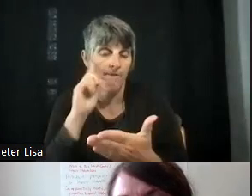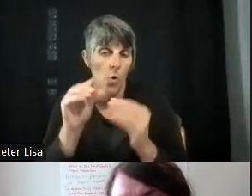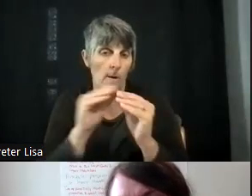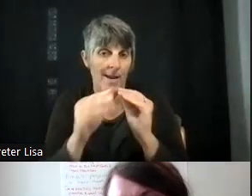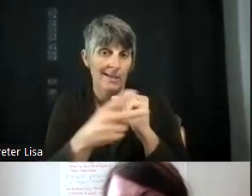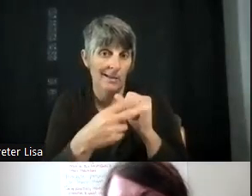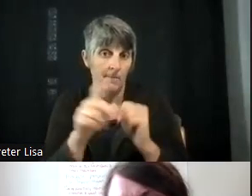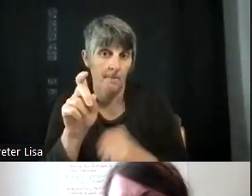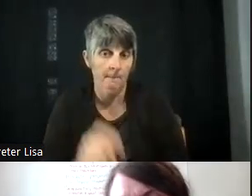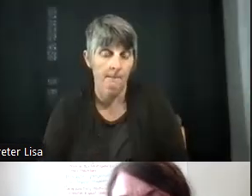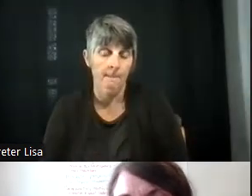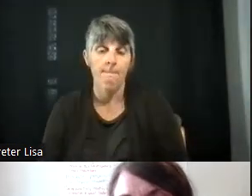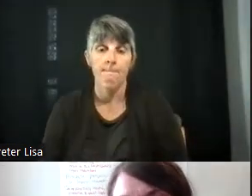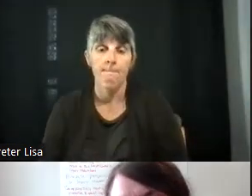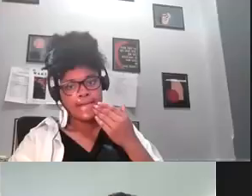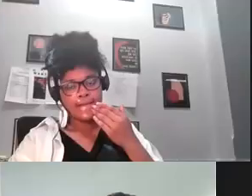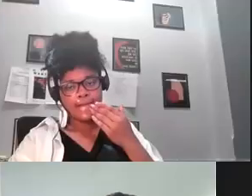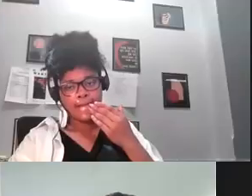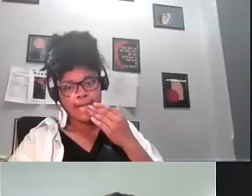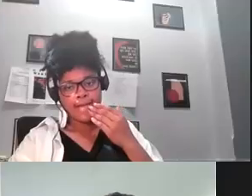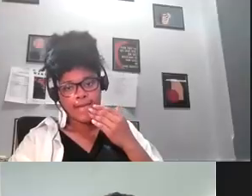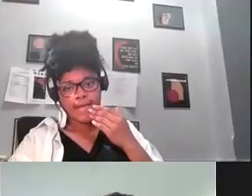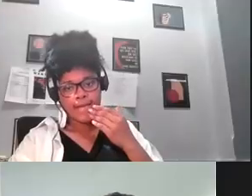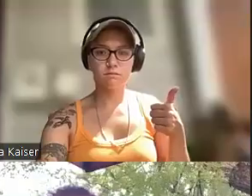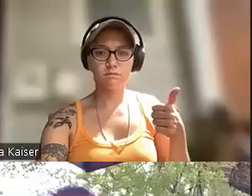aside? Yes.